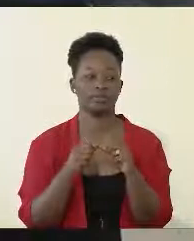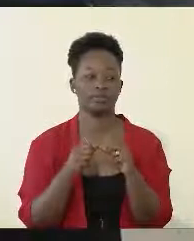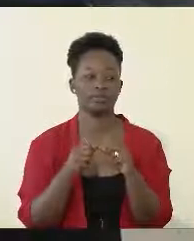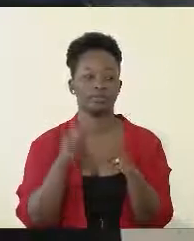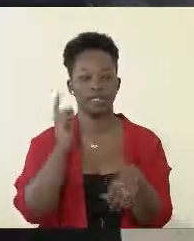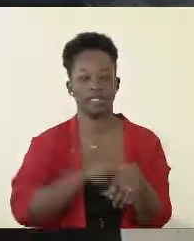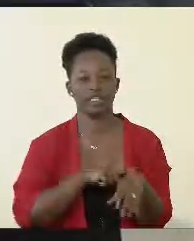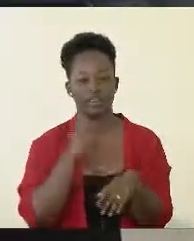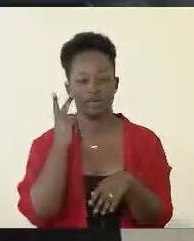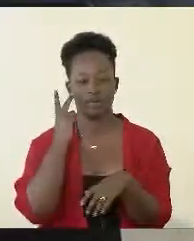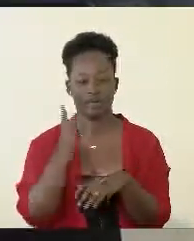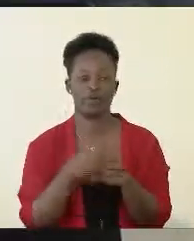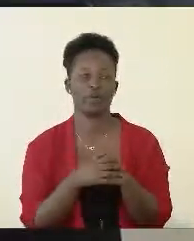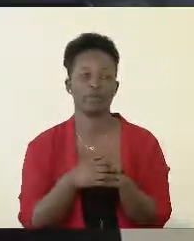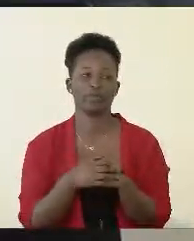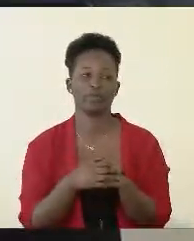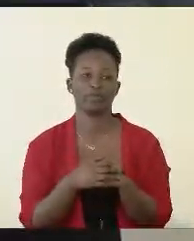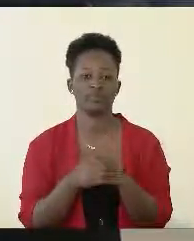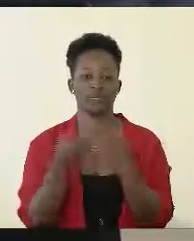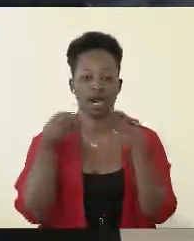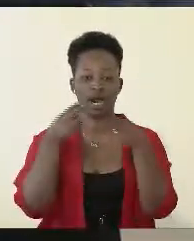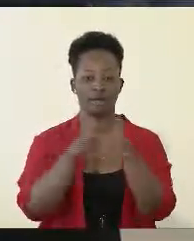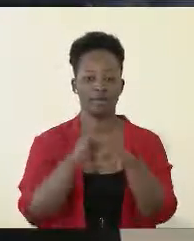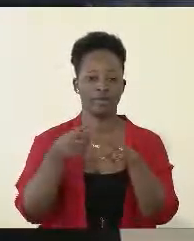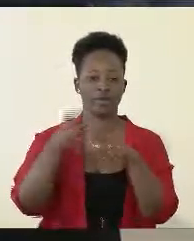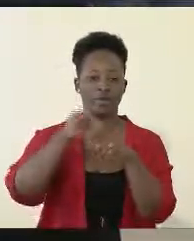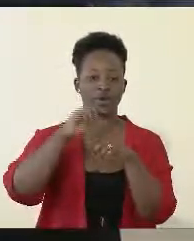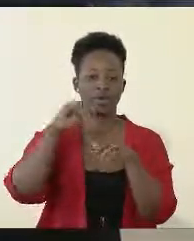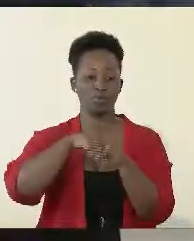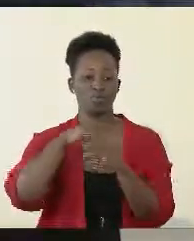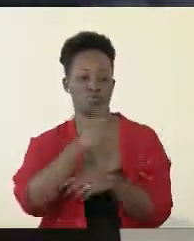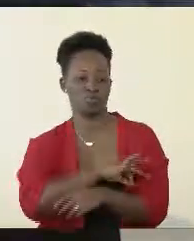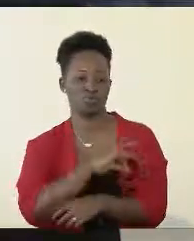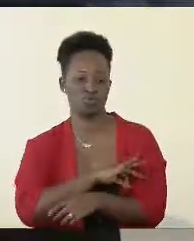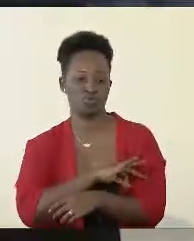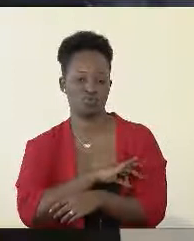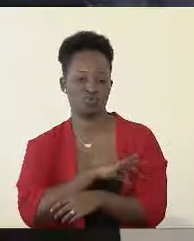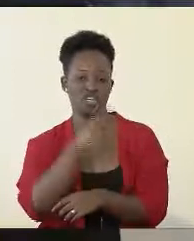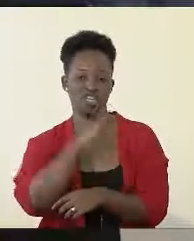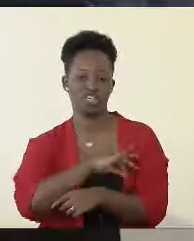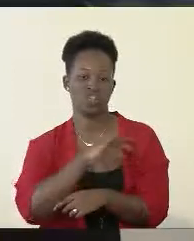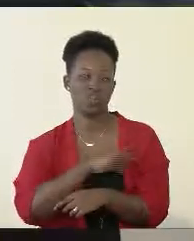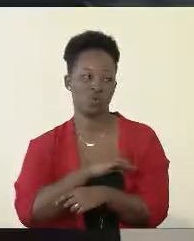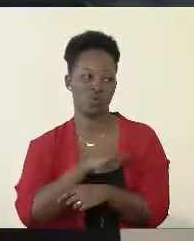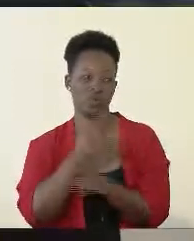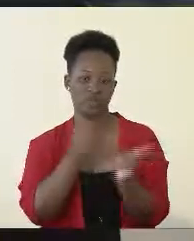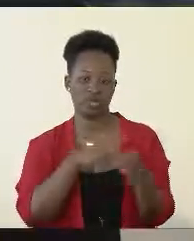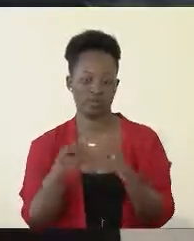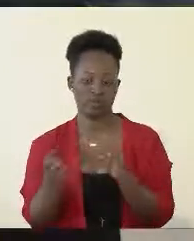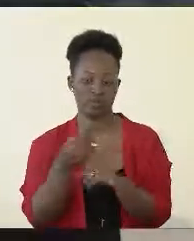that there's an increase in the profit level. When there's an increase in the